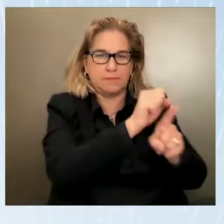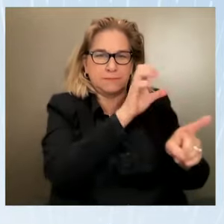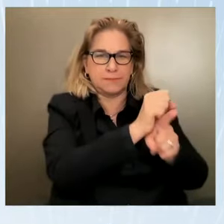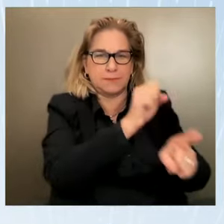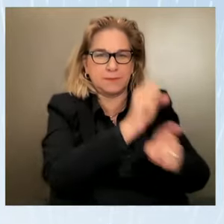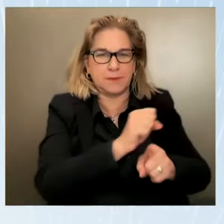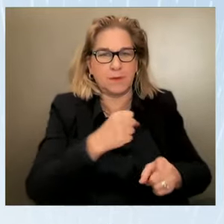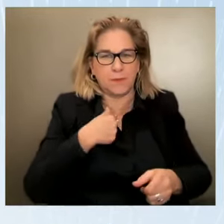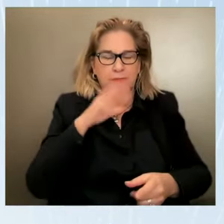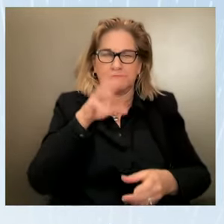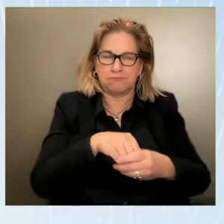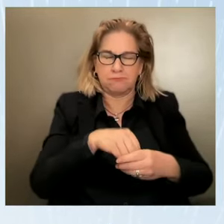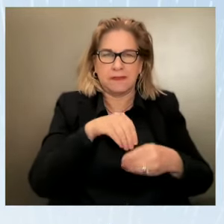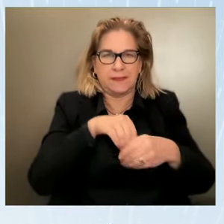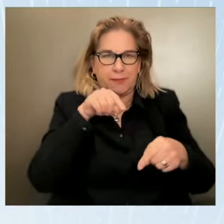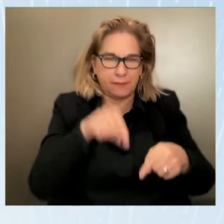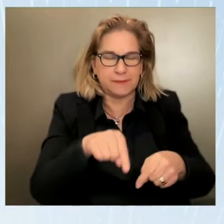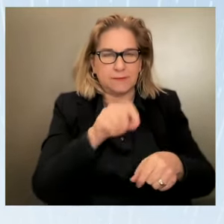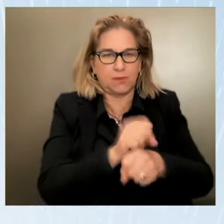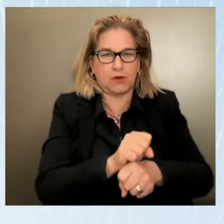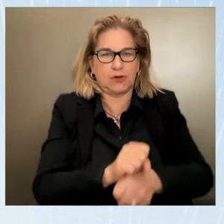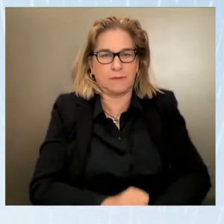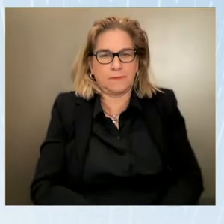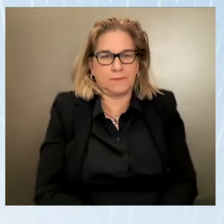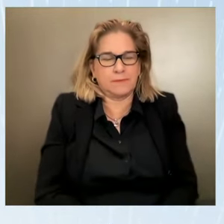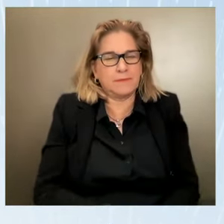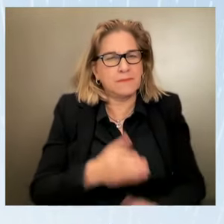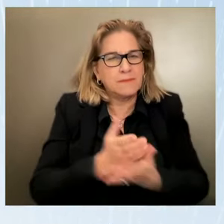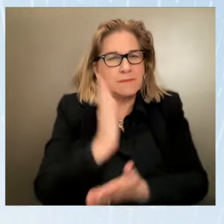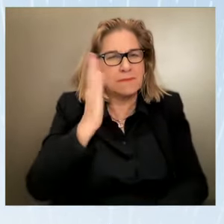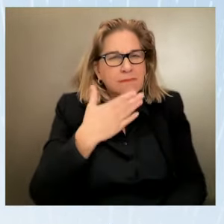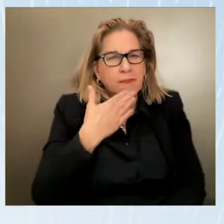All right. Thank you all.